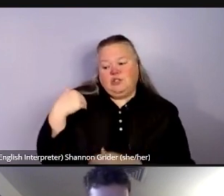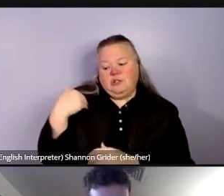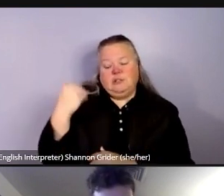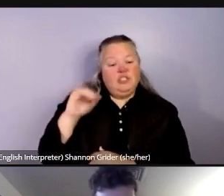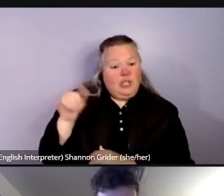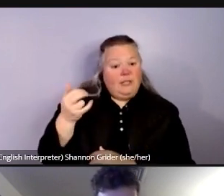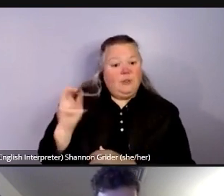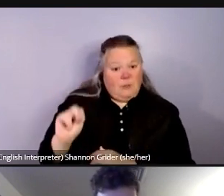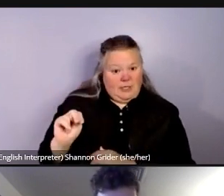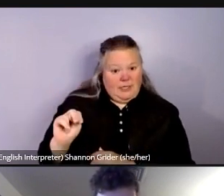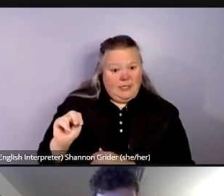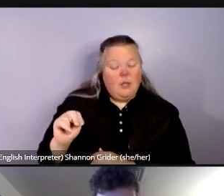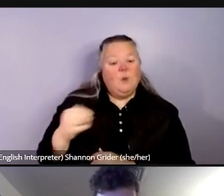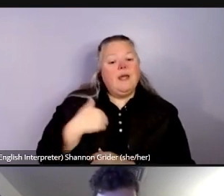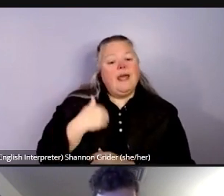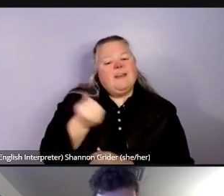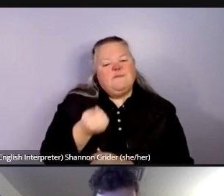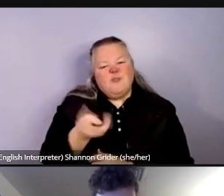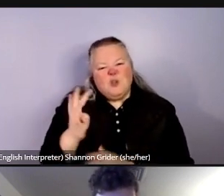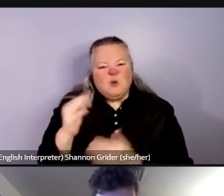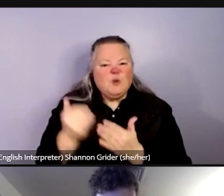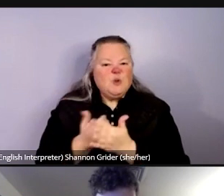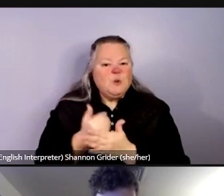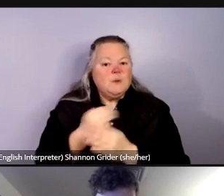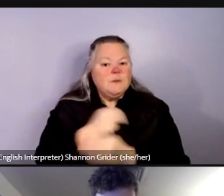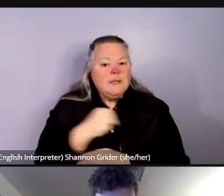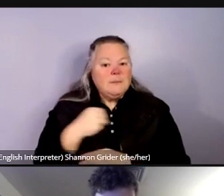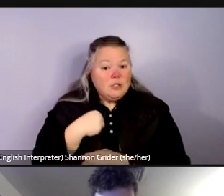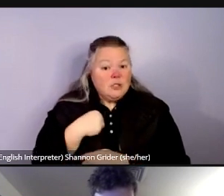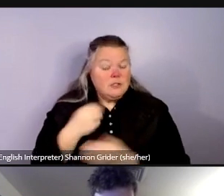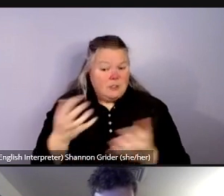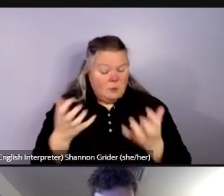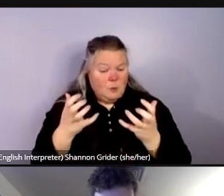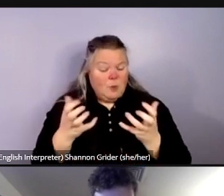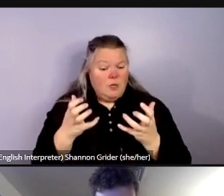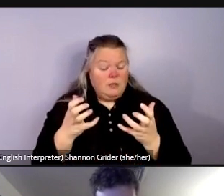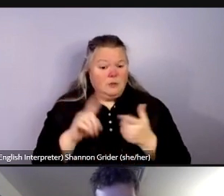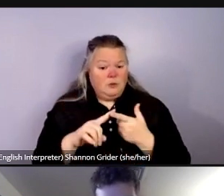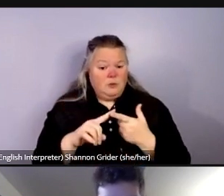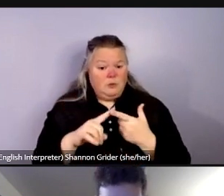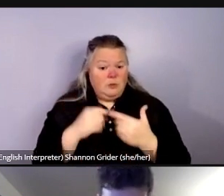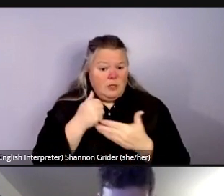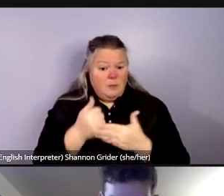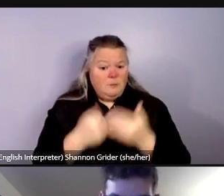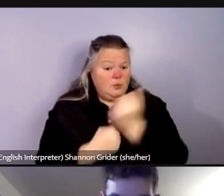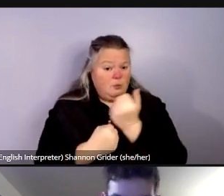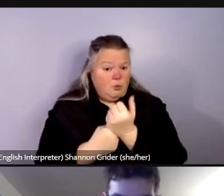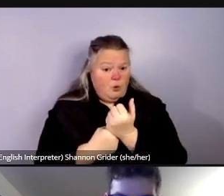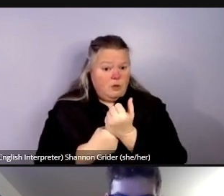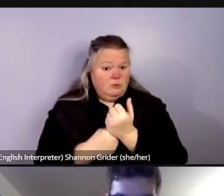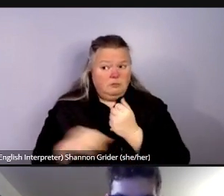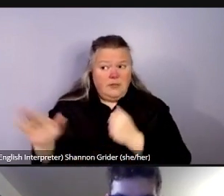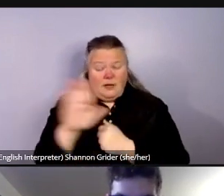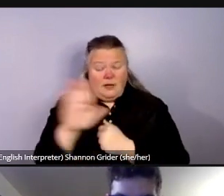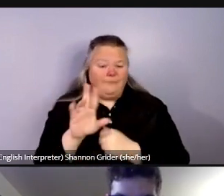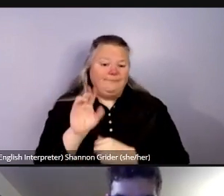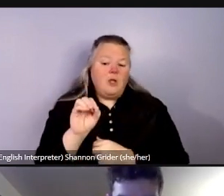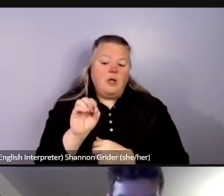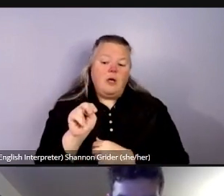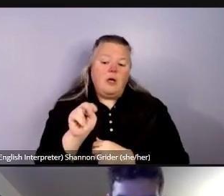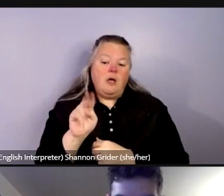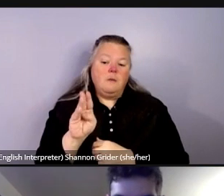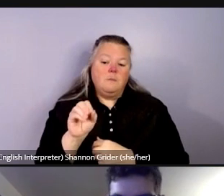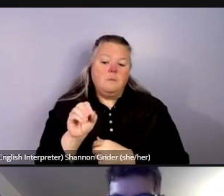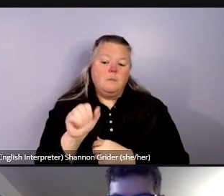January, where we have a few new members that we wanted to help support their onboarding to make sure they were